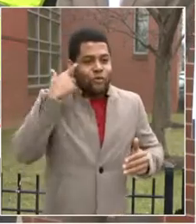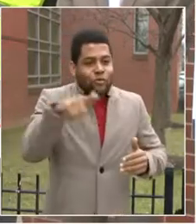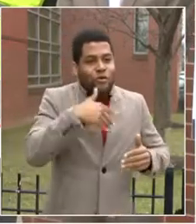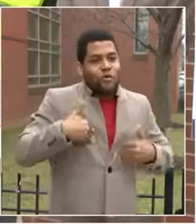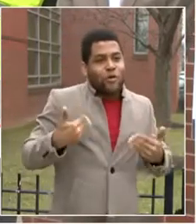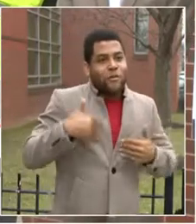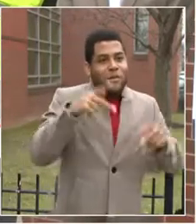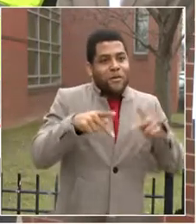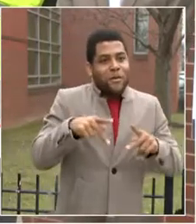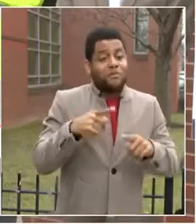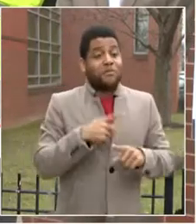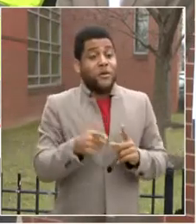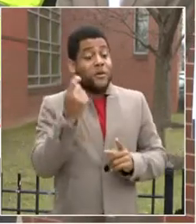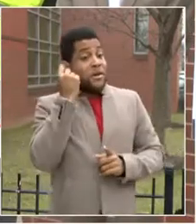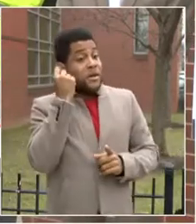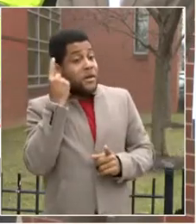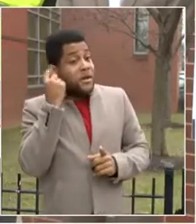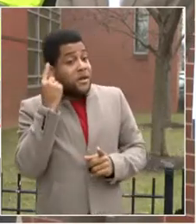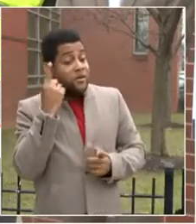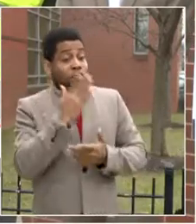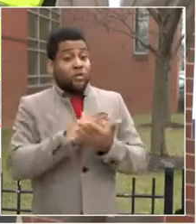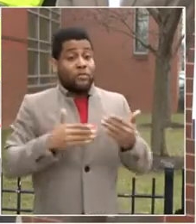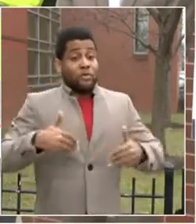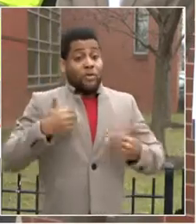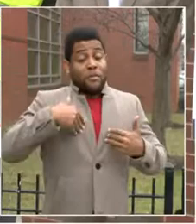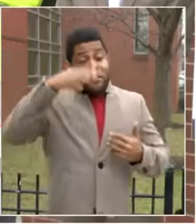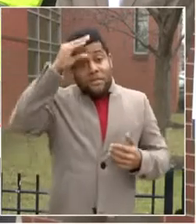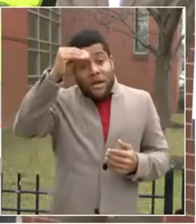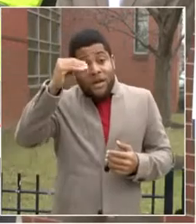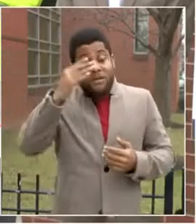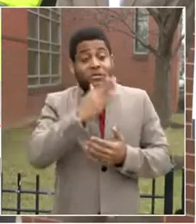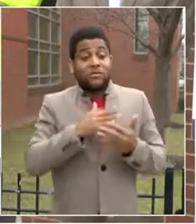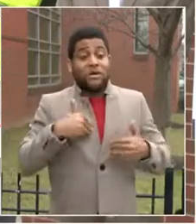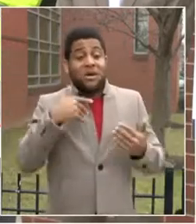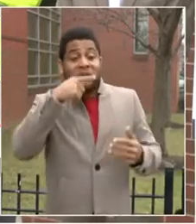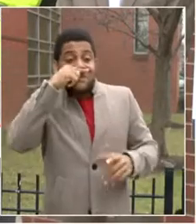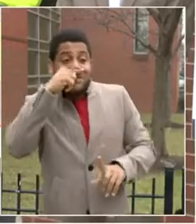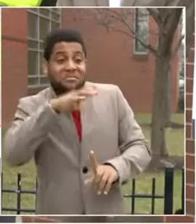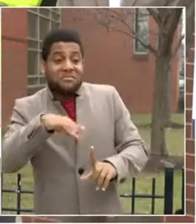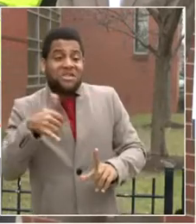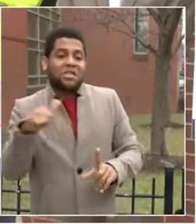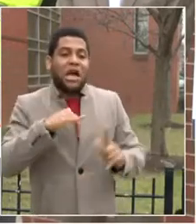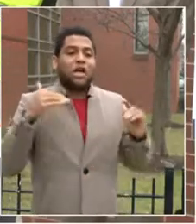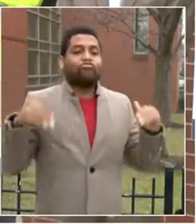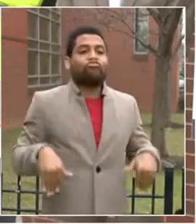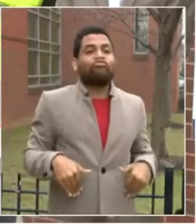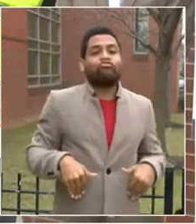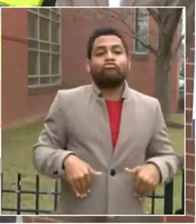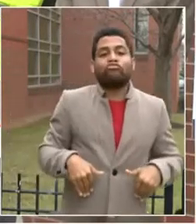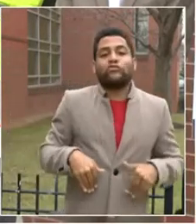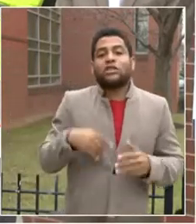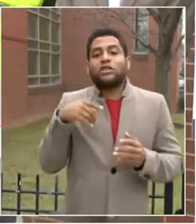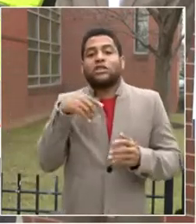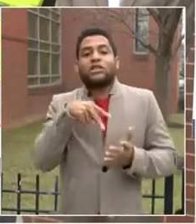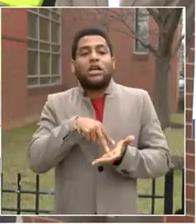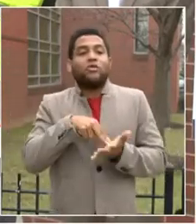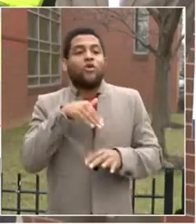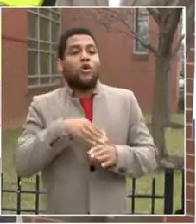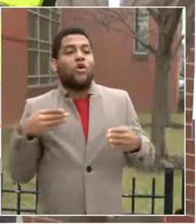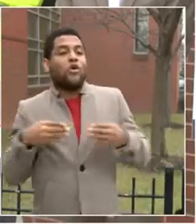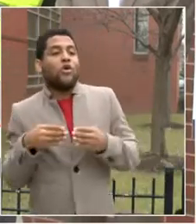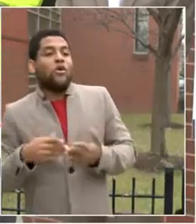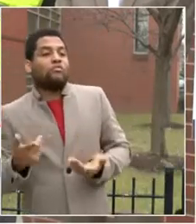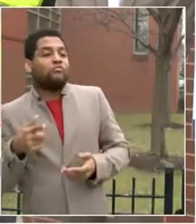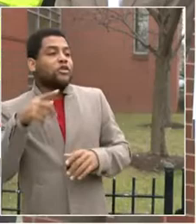or young adults, young men in particular, who are, you know, standing out on a corner or in a park